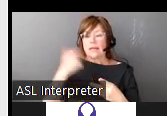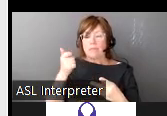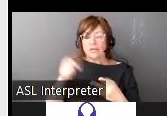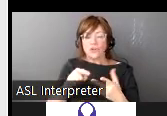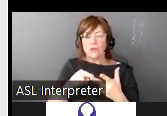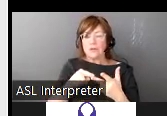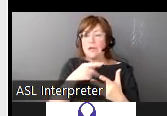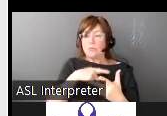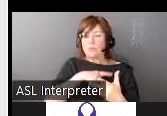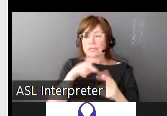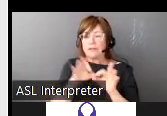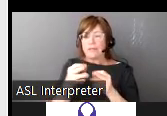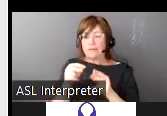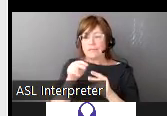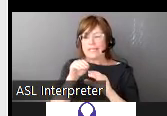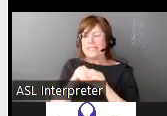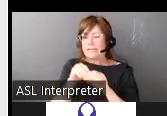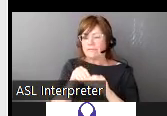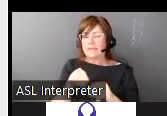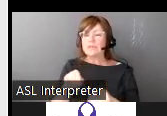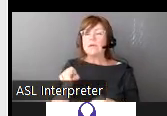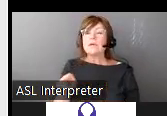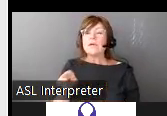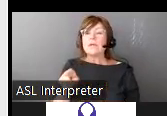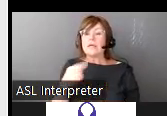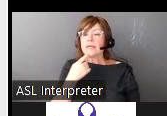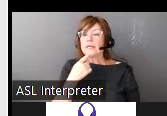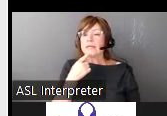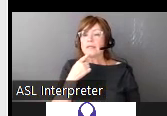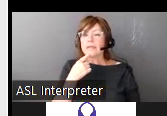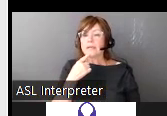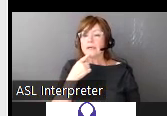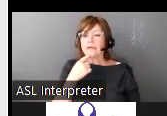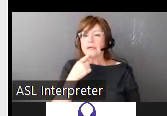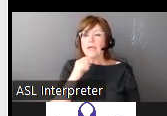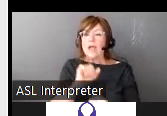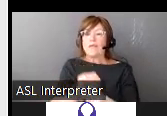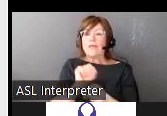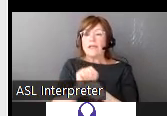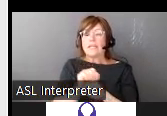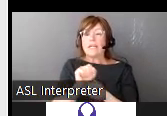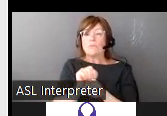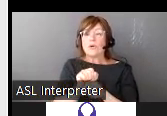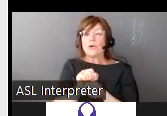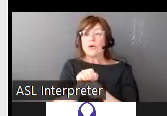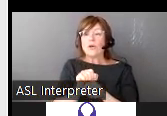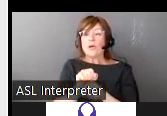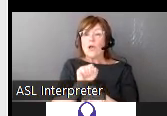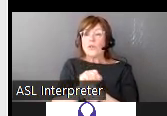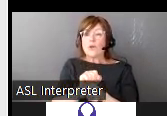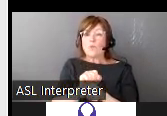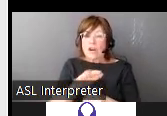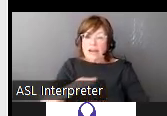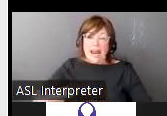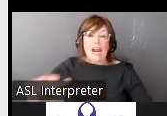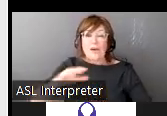savings. As observed by this individual, structurally, the mainstream labor market excludes immigrants with low English